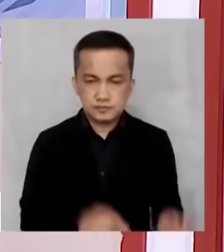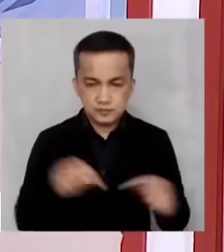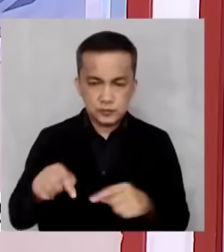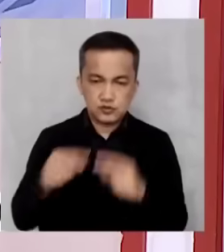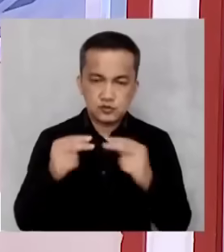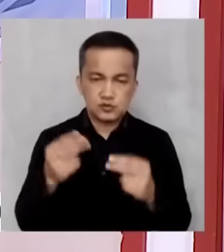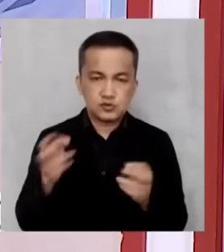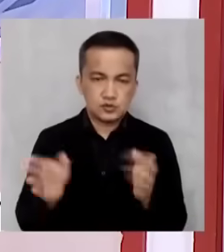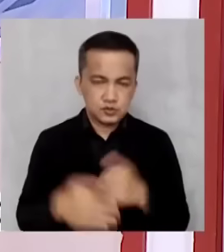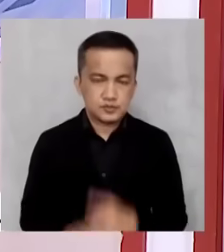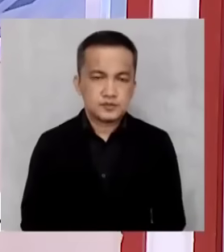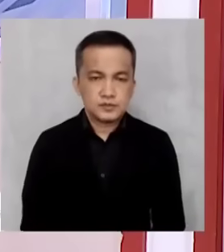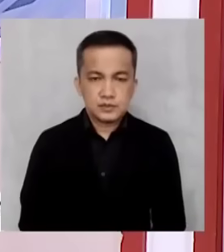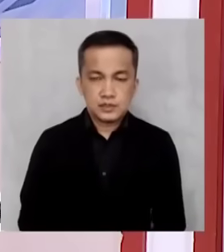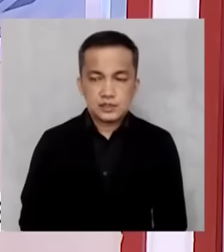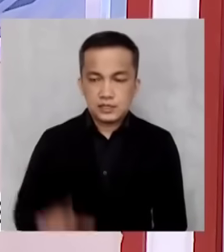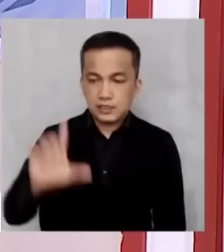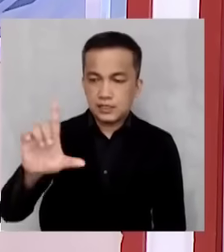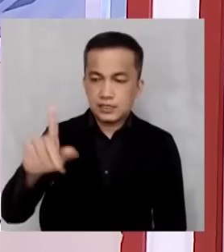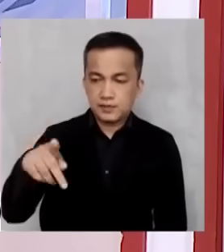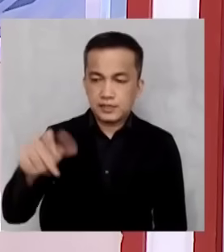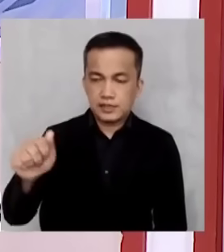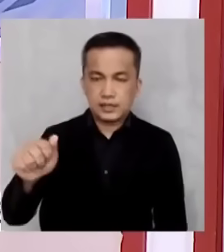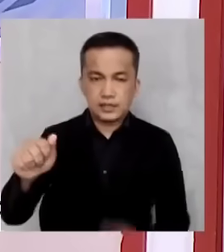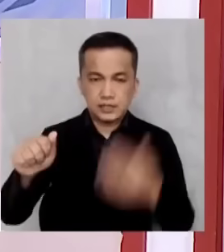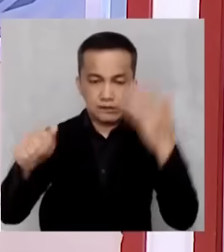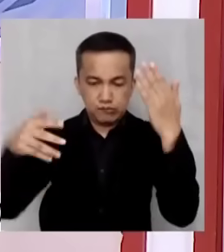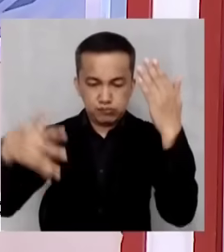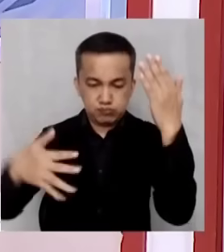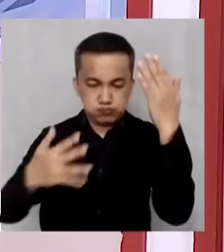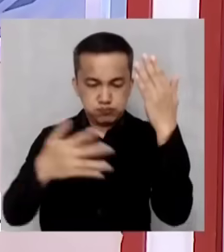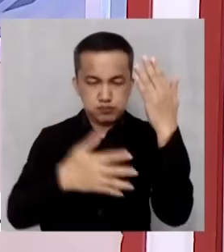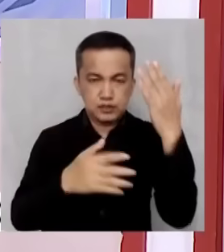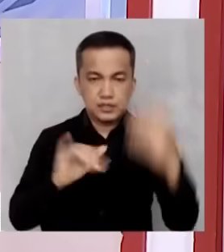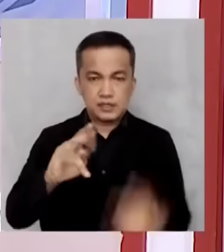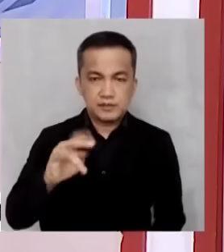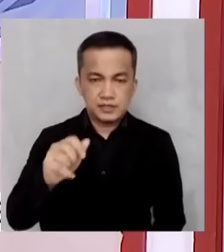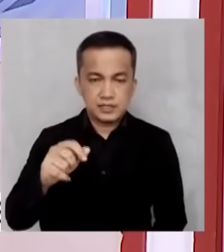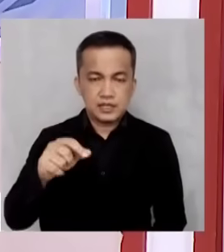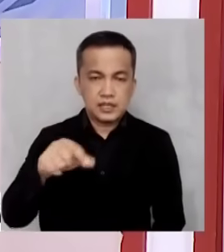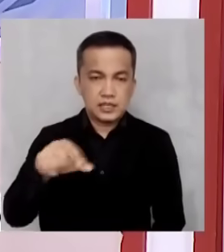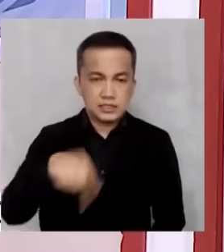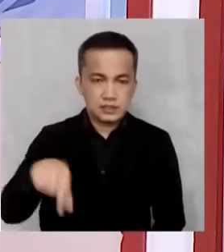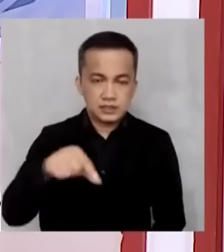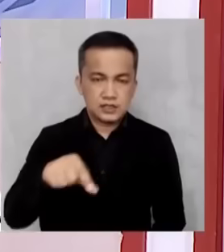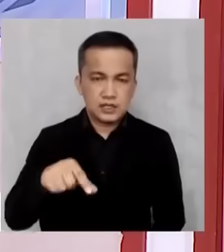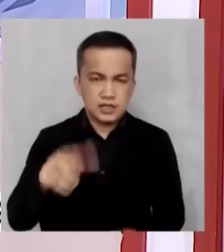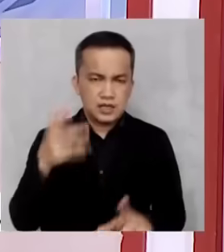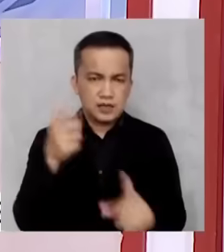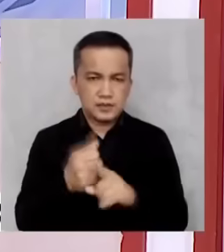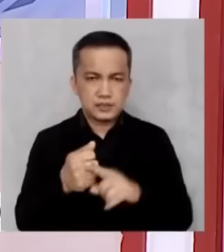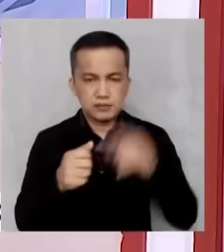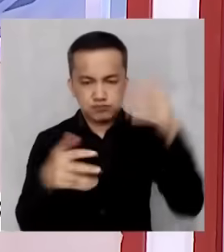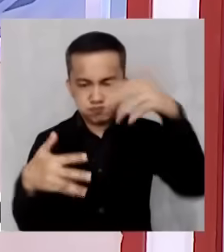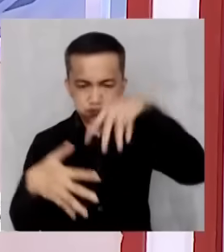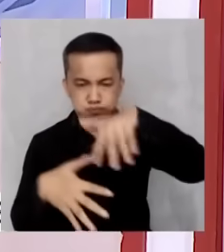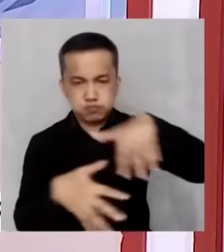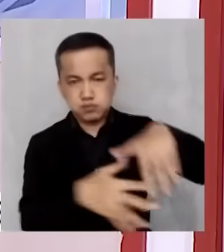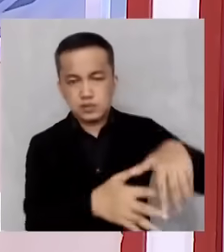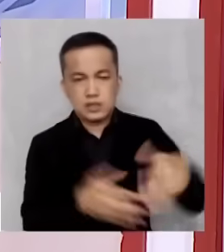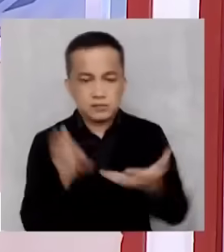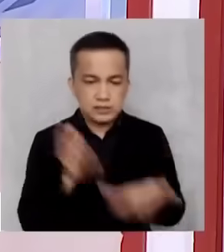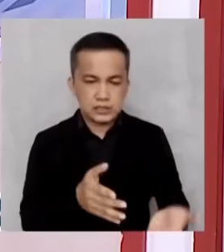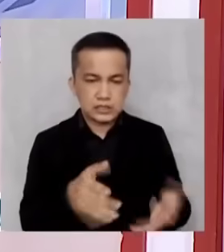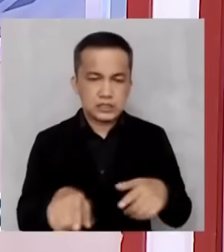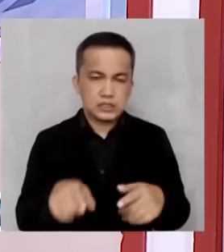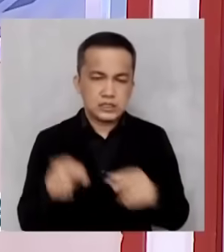A low-pressure area east of Infanta Quezon is affecting the southwest monsoon and bringing rains over parts of the country. Let's get